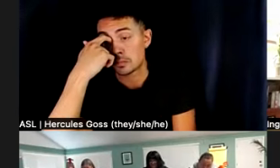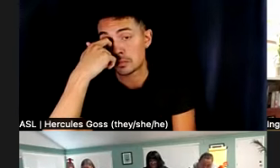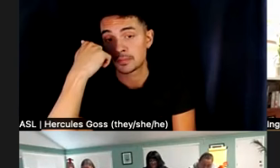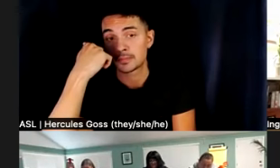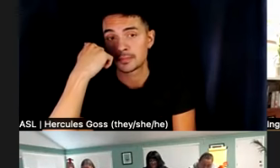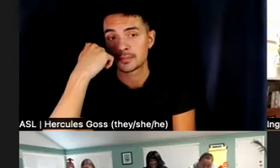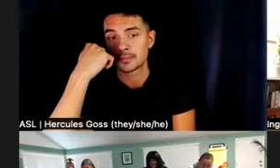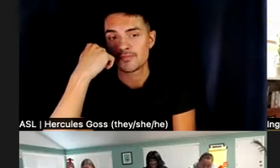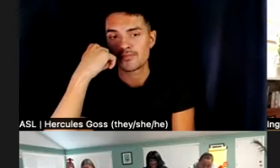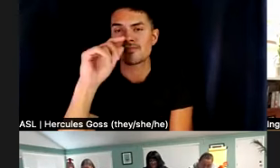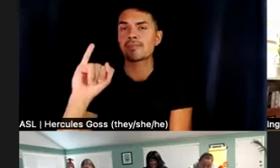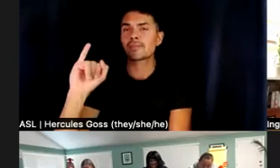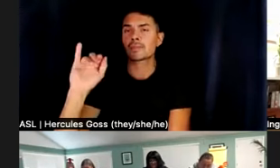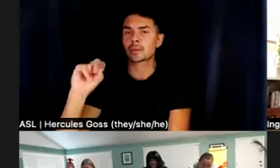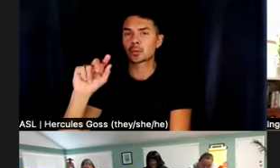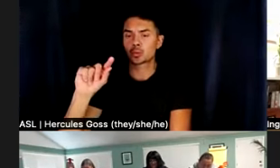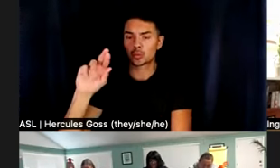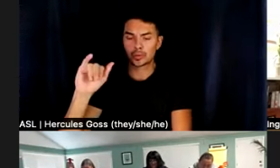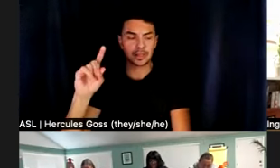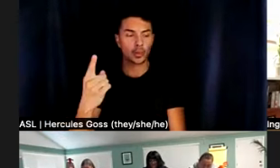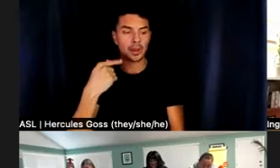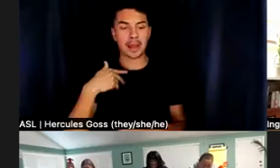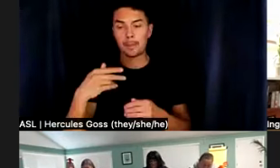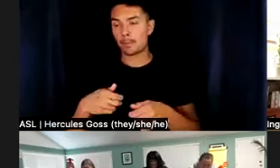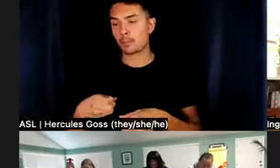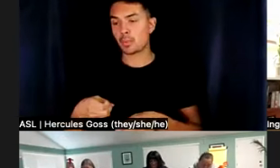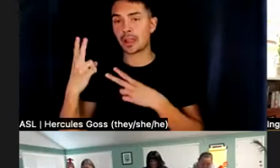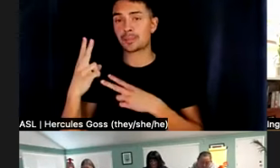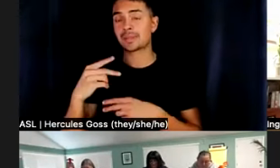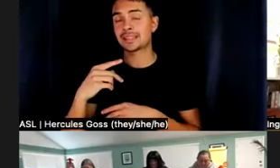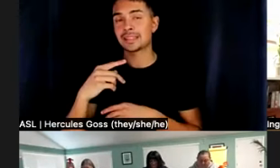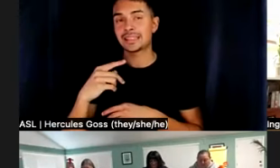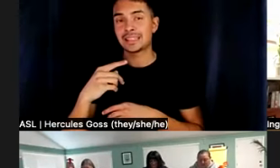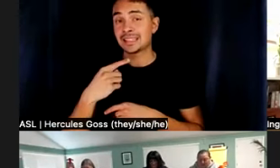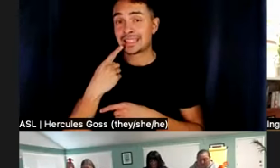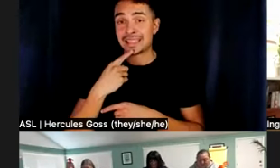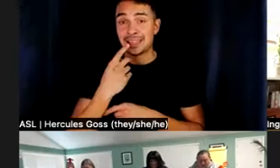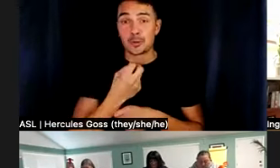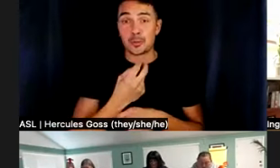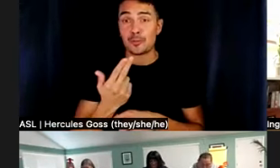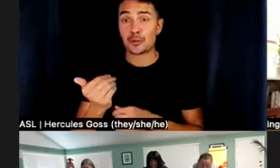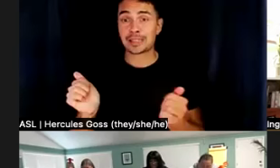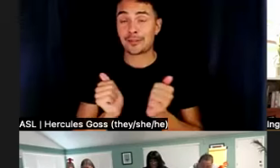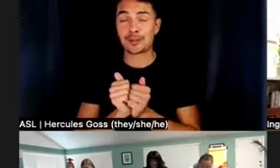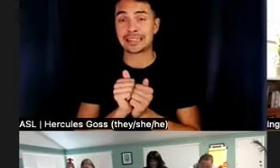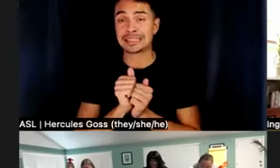Ingrid, the one I pull up, it says 12 and 13 together. It doesn't say they're separate.